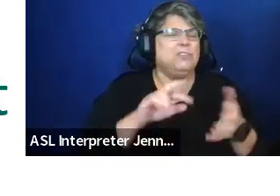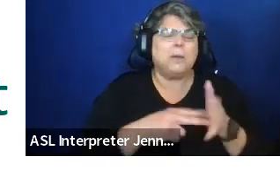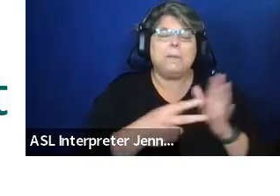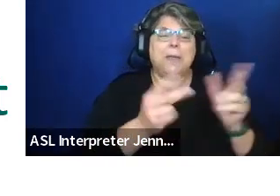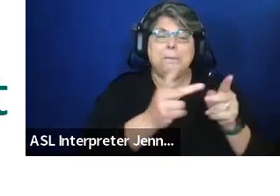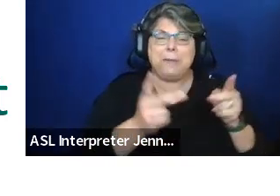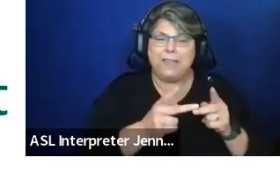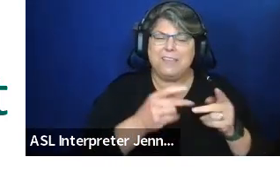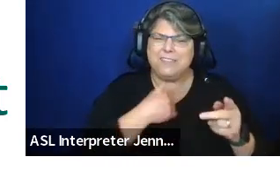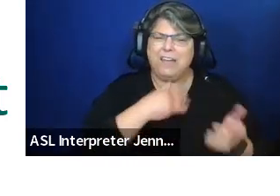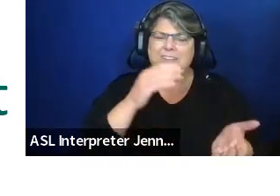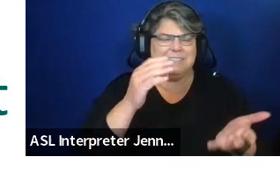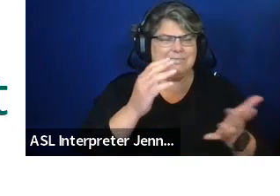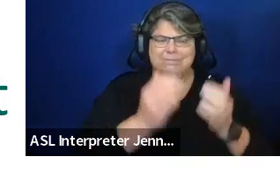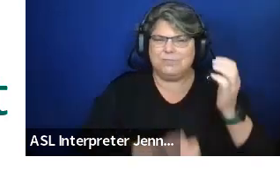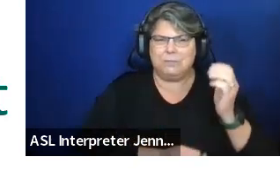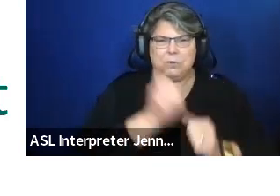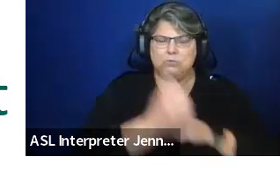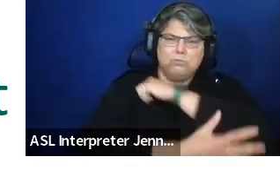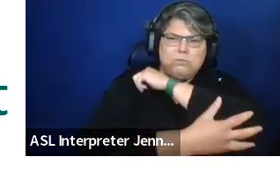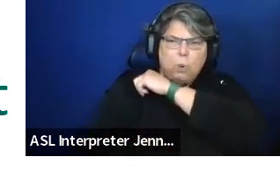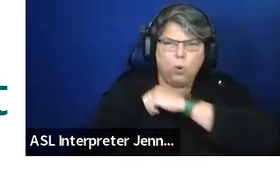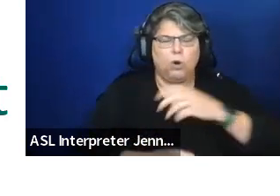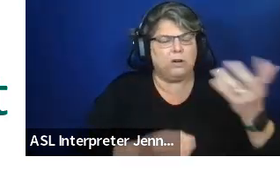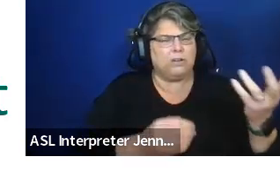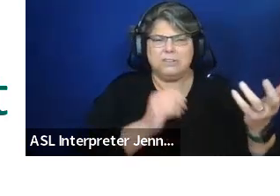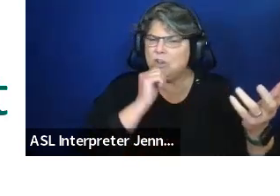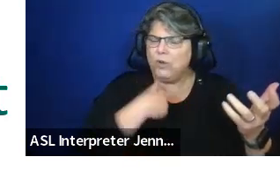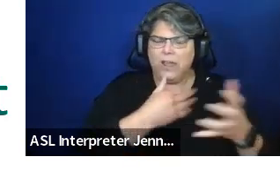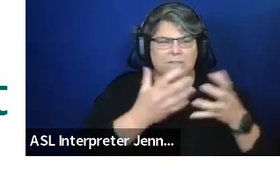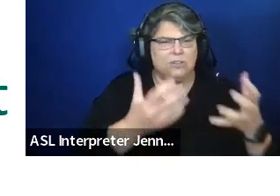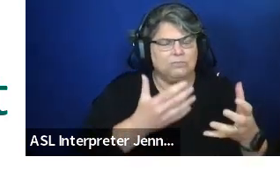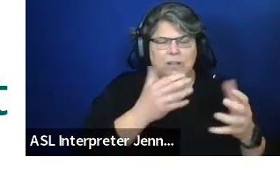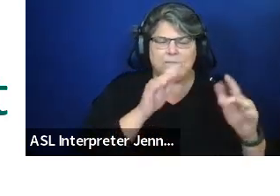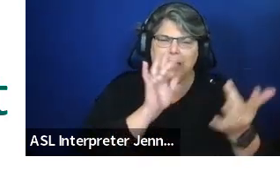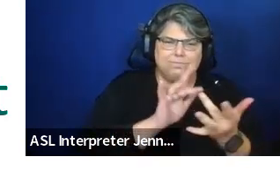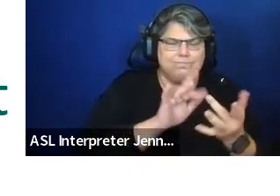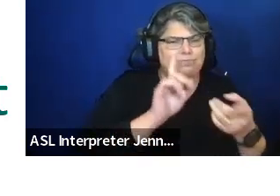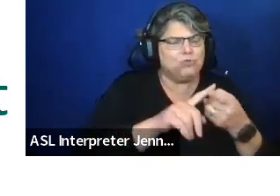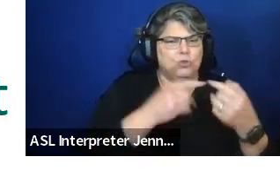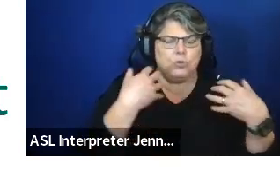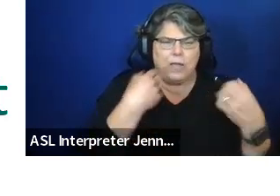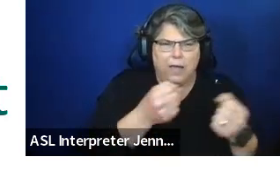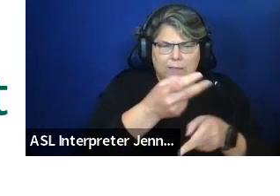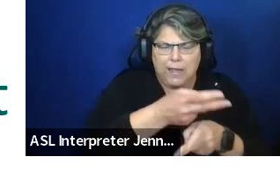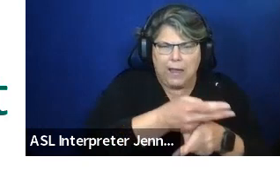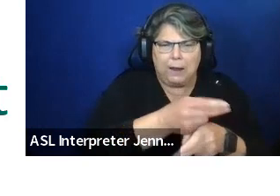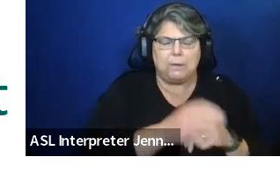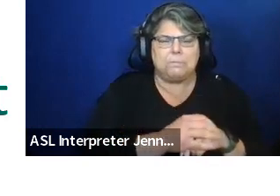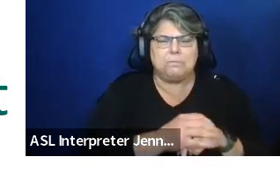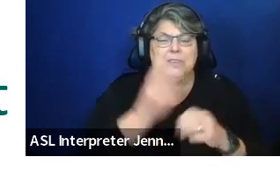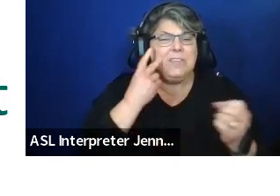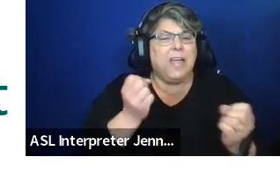that have the least resources to support health and well-being. Looking at our COVID-19